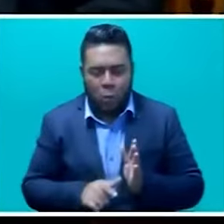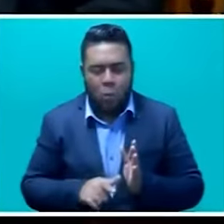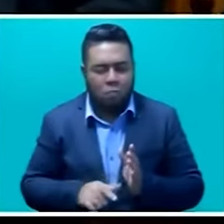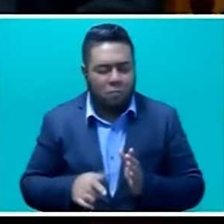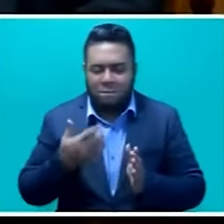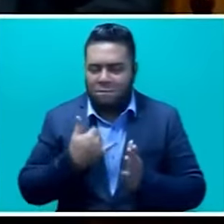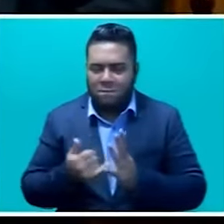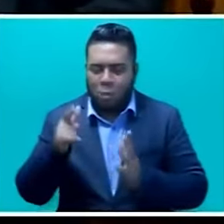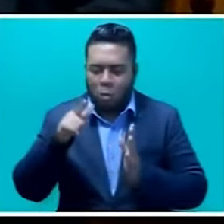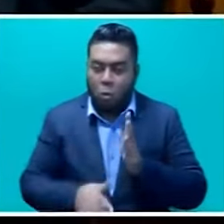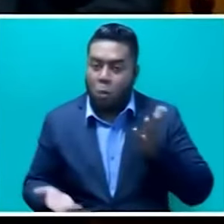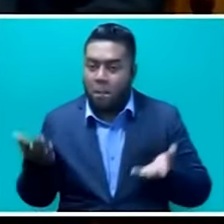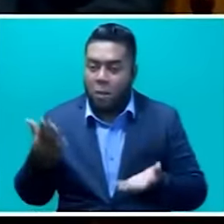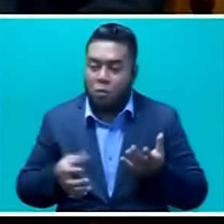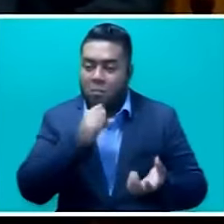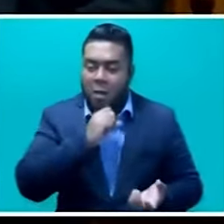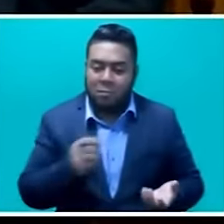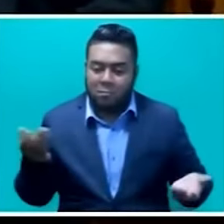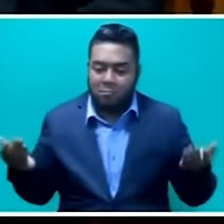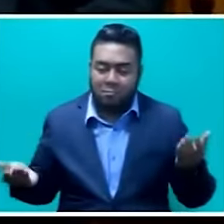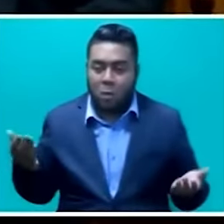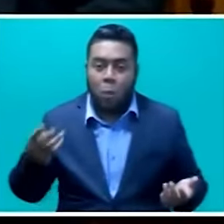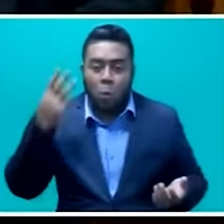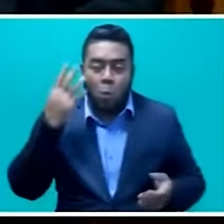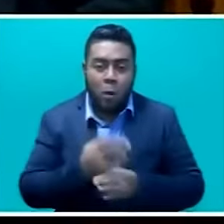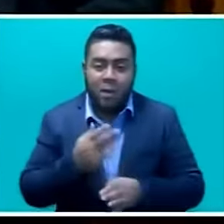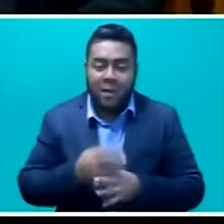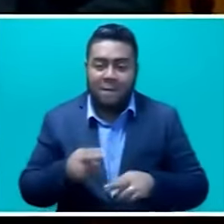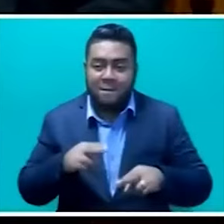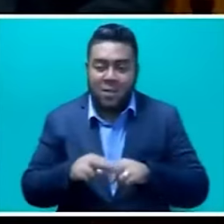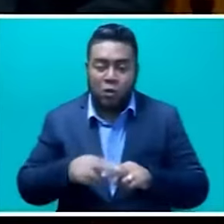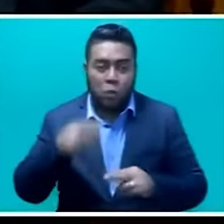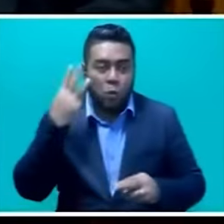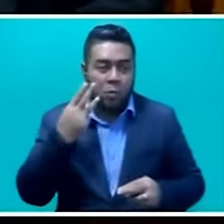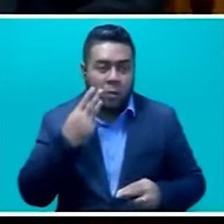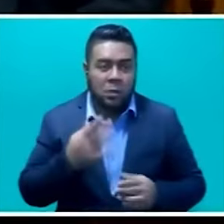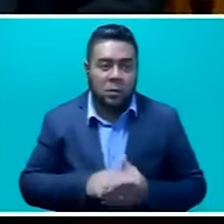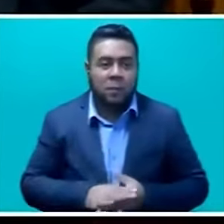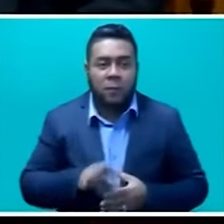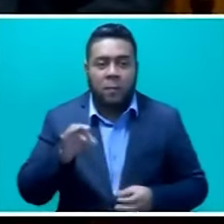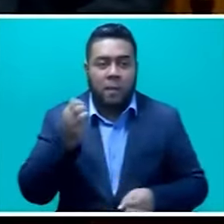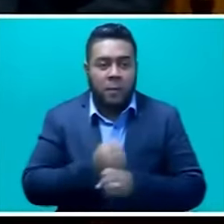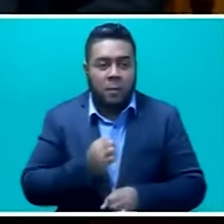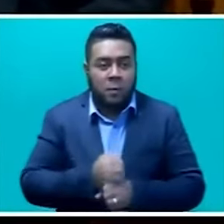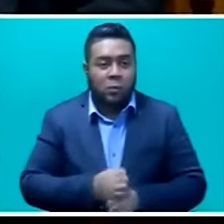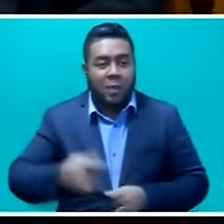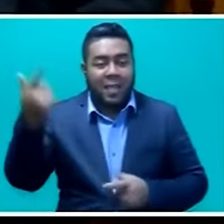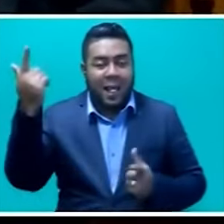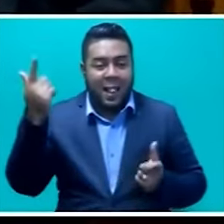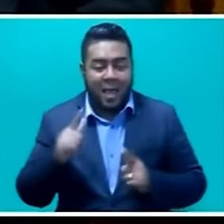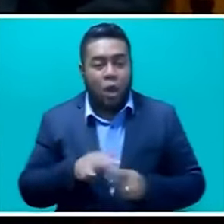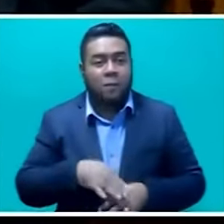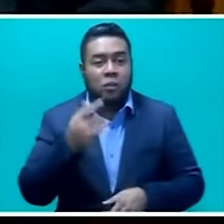men. And most working Fijian women are engaged in informal employment with lack of job